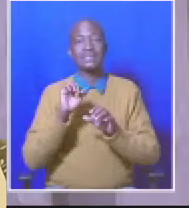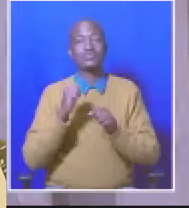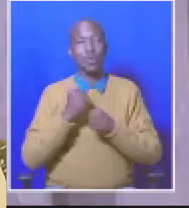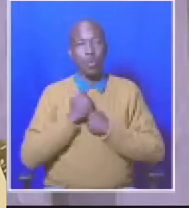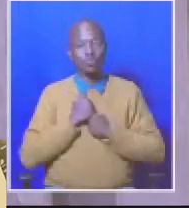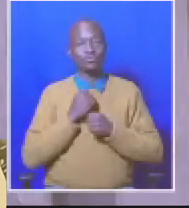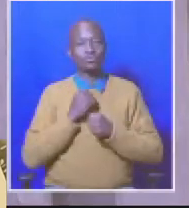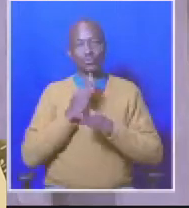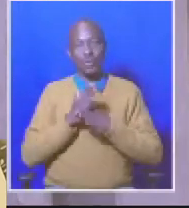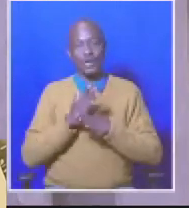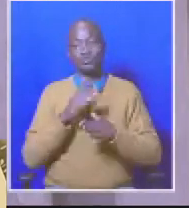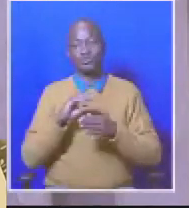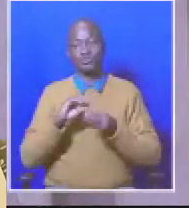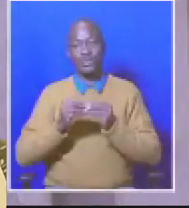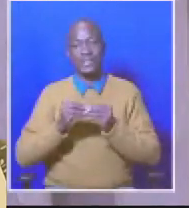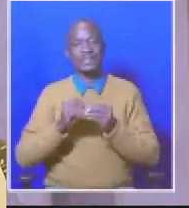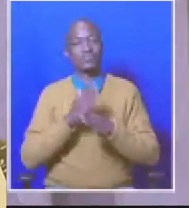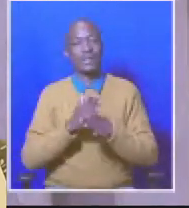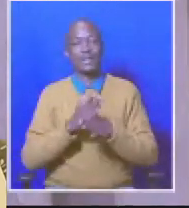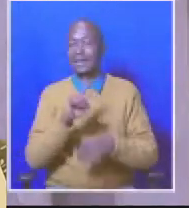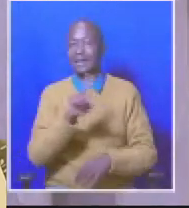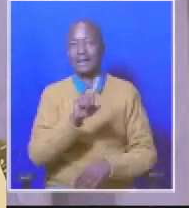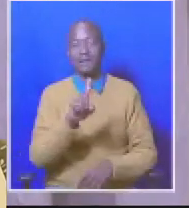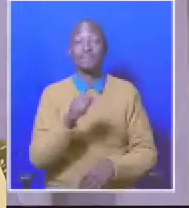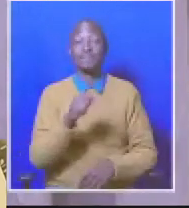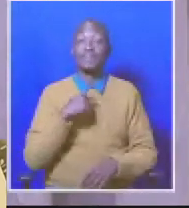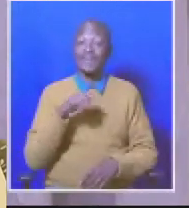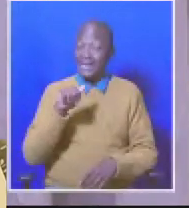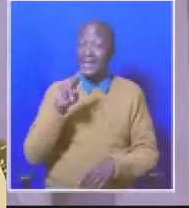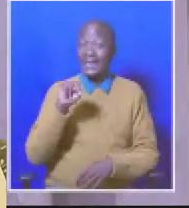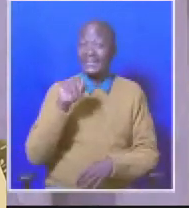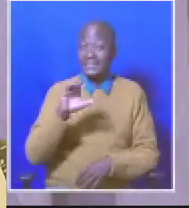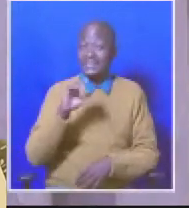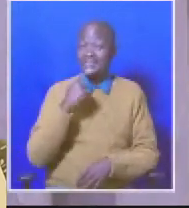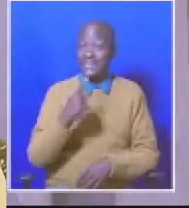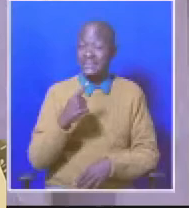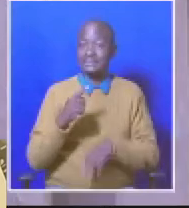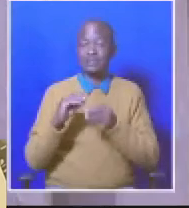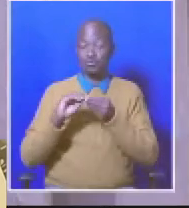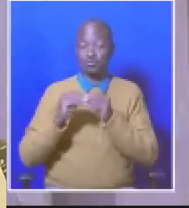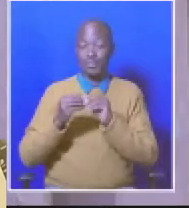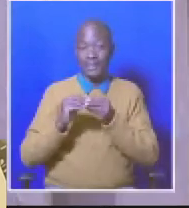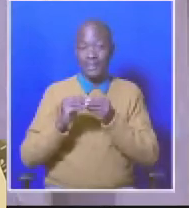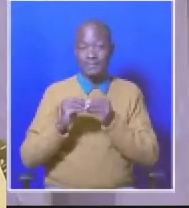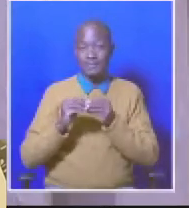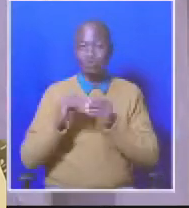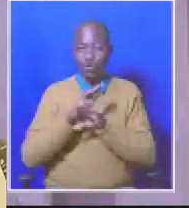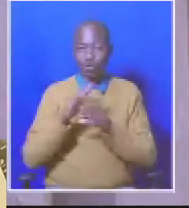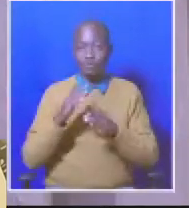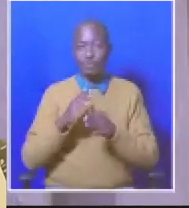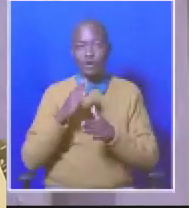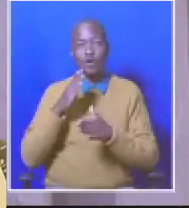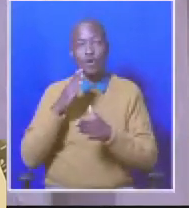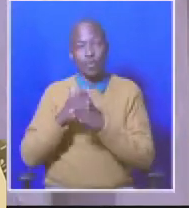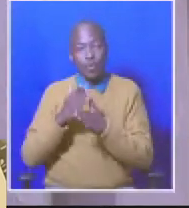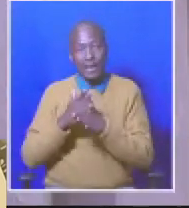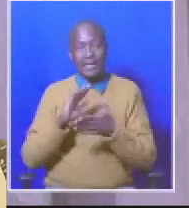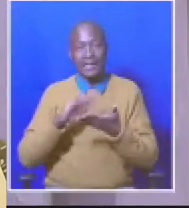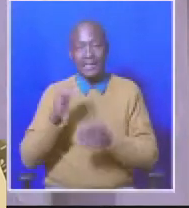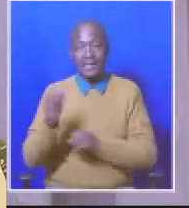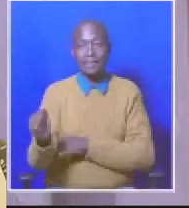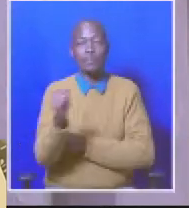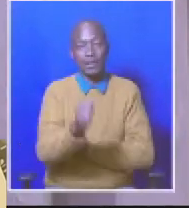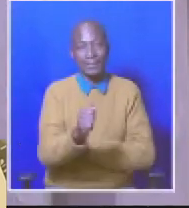it's not its job to create jobs. What the ANC said was that the creation of jobs or employment is largely